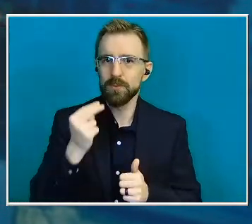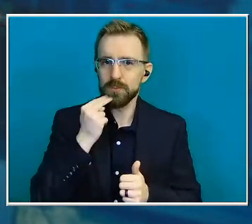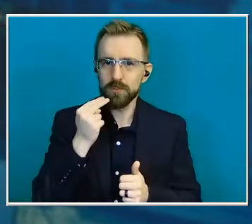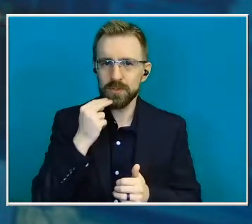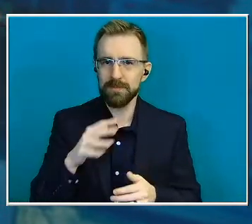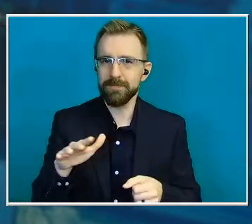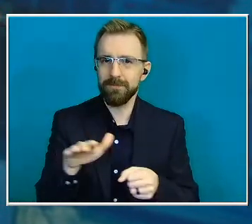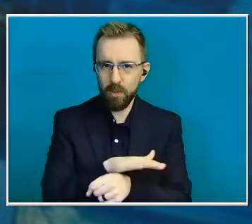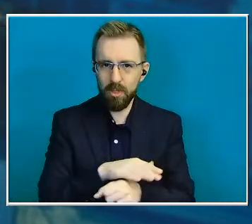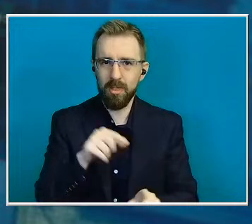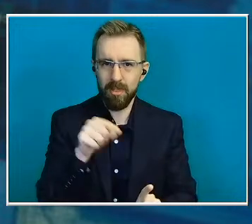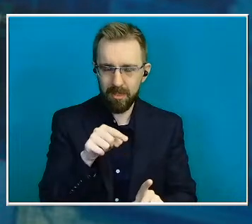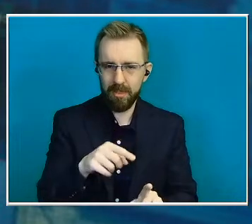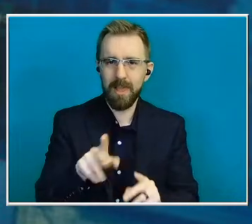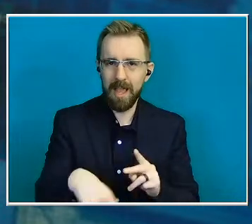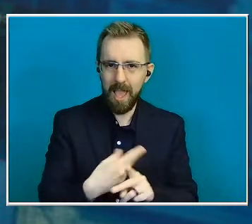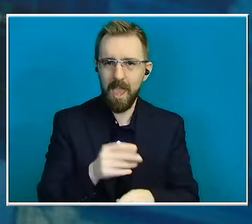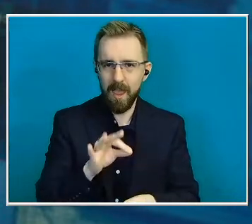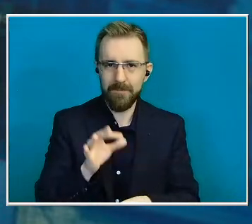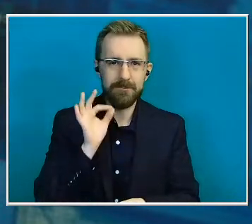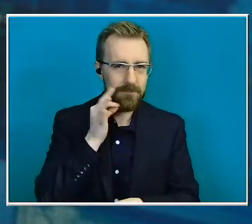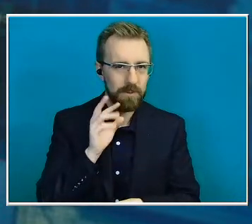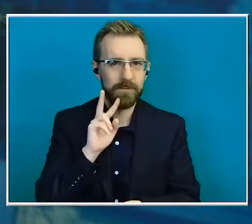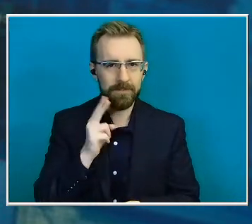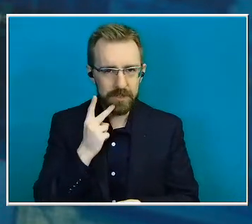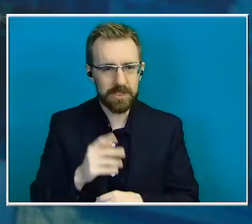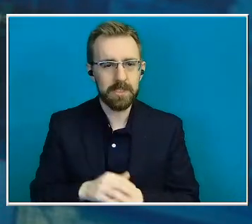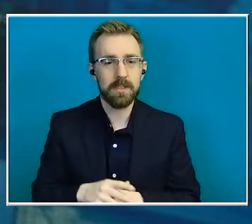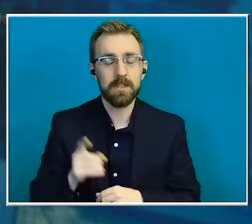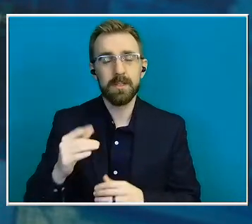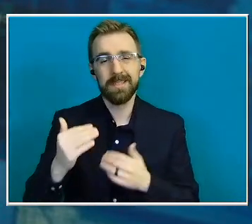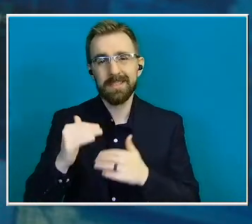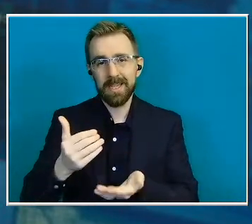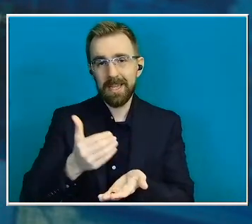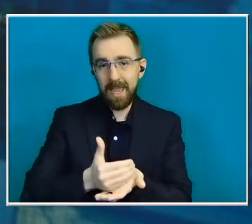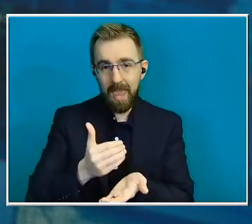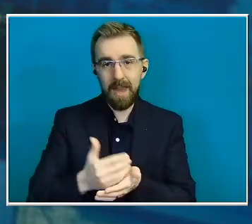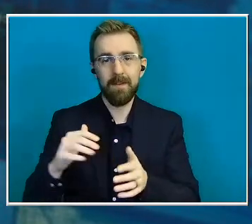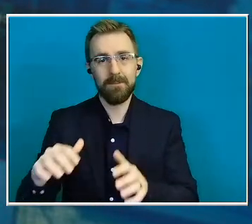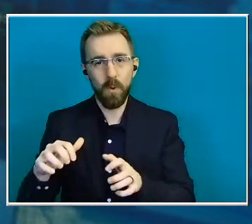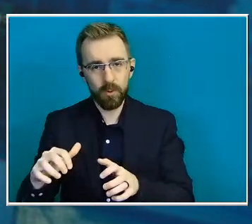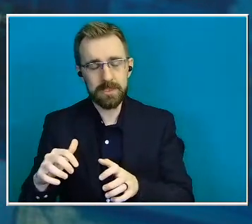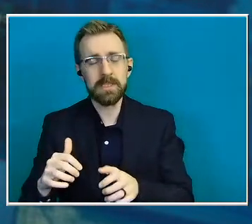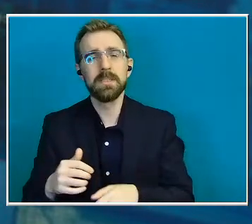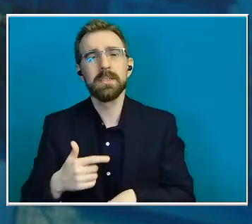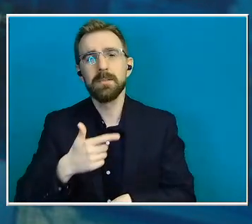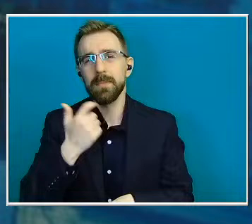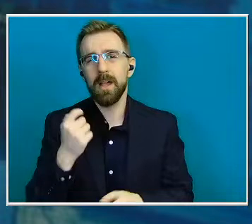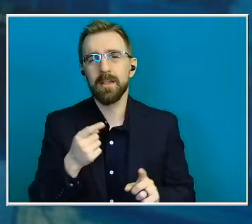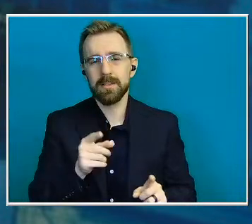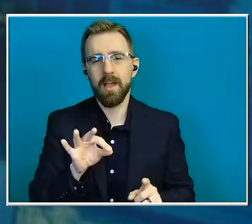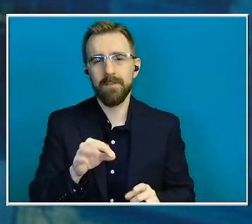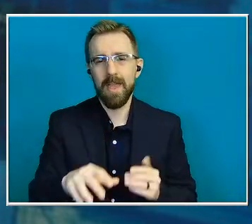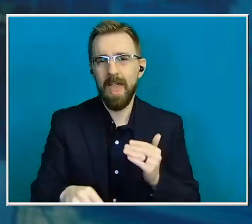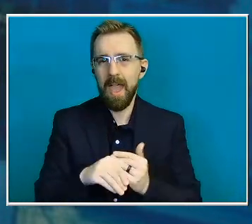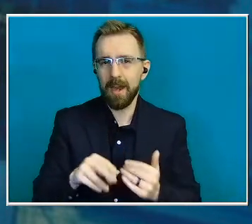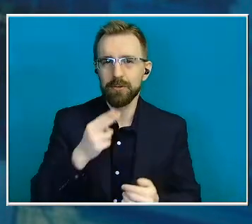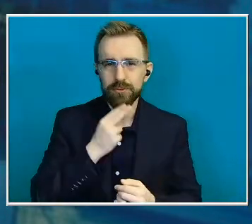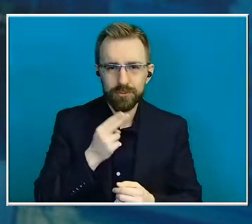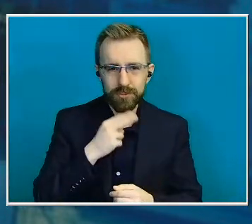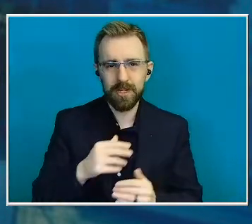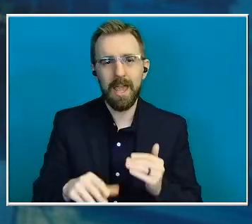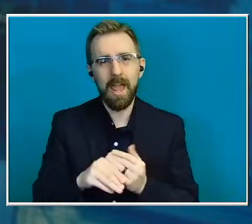produce. They restrict canned goods and frozen goods because of added sugars, added salt,